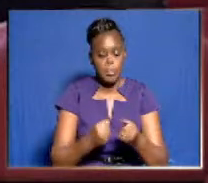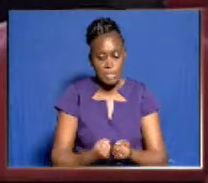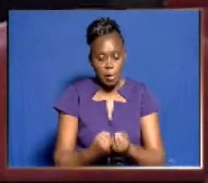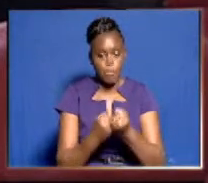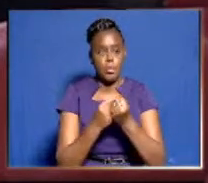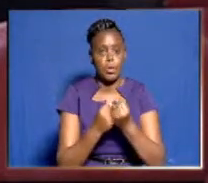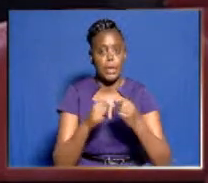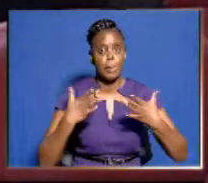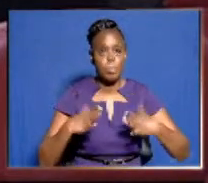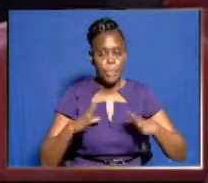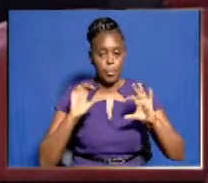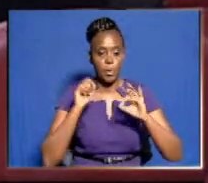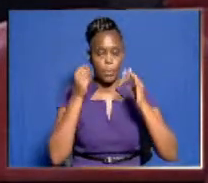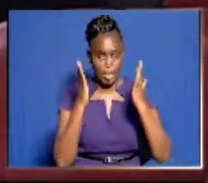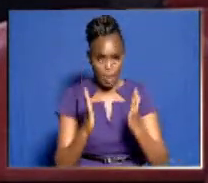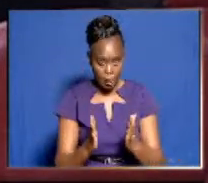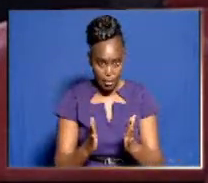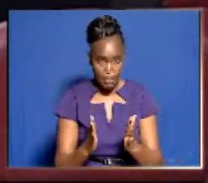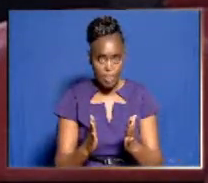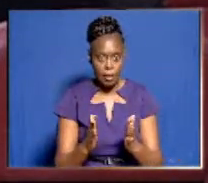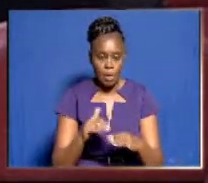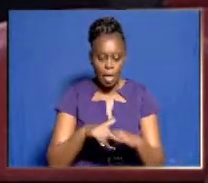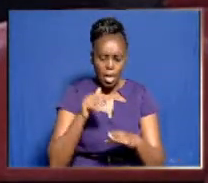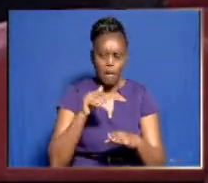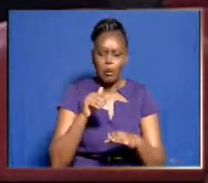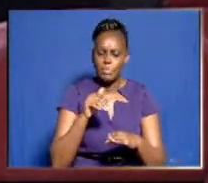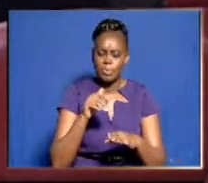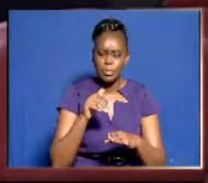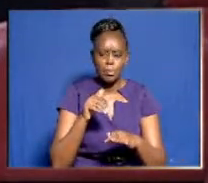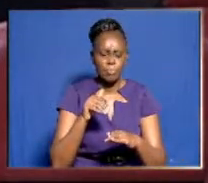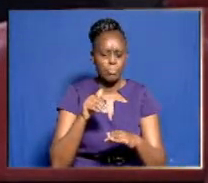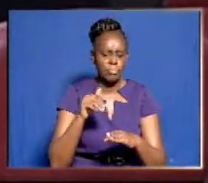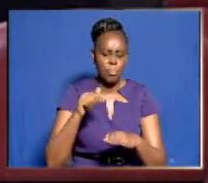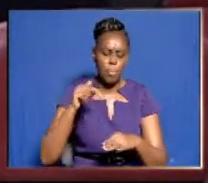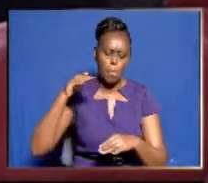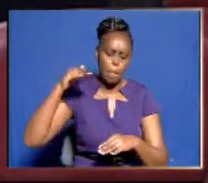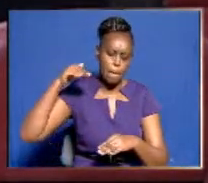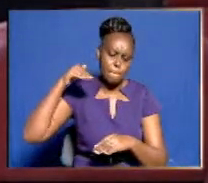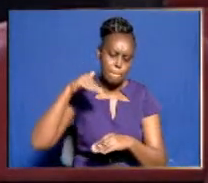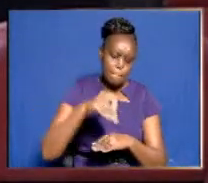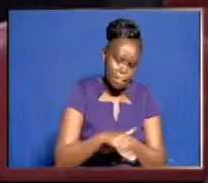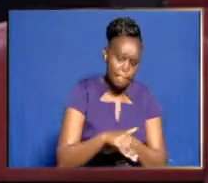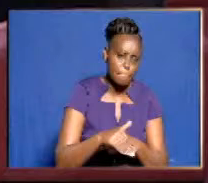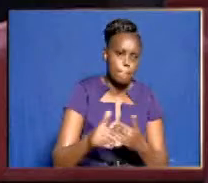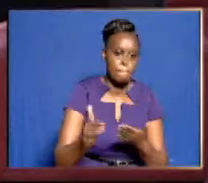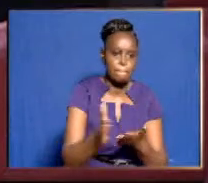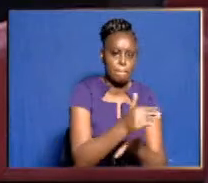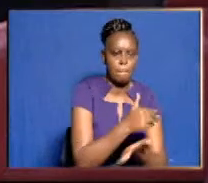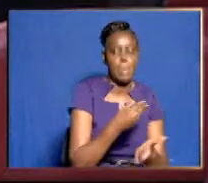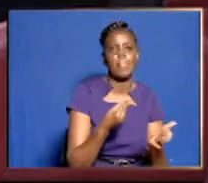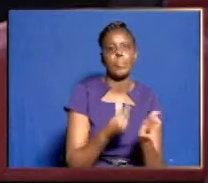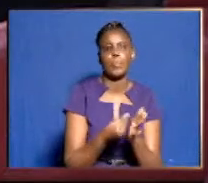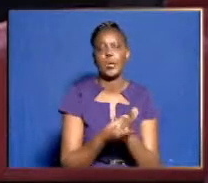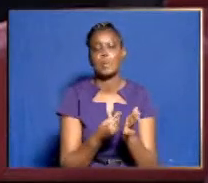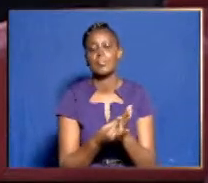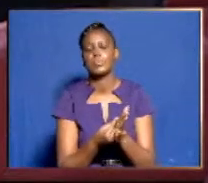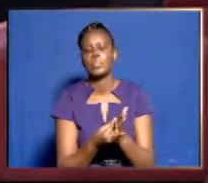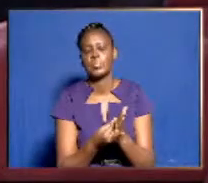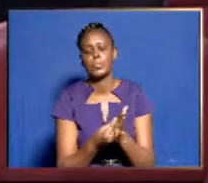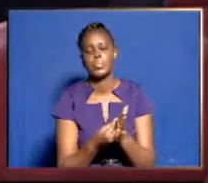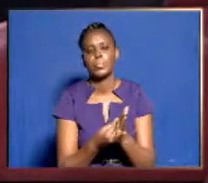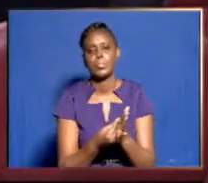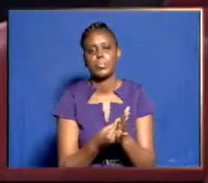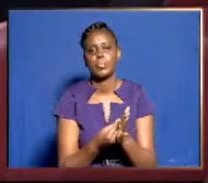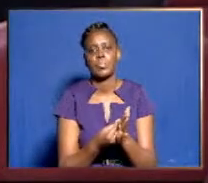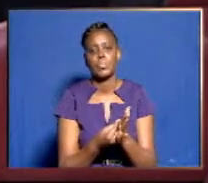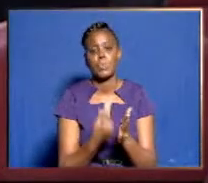Kenyans, it resulted in a drastic drop in our revenue. And therefore, we are